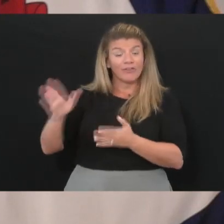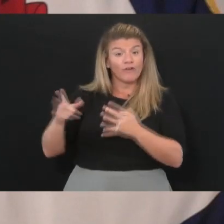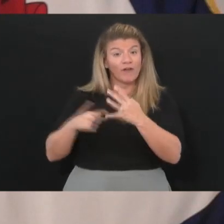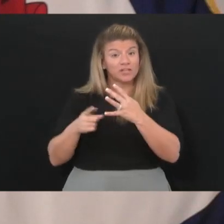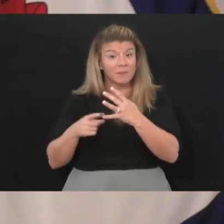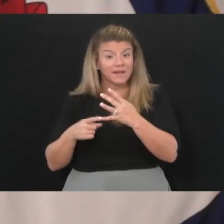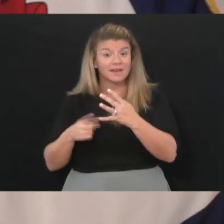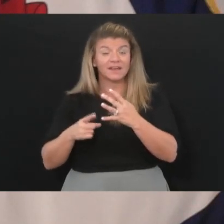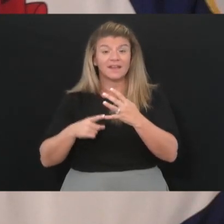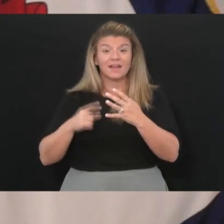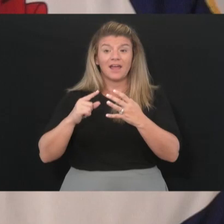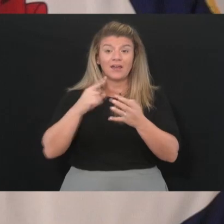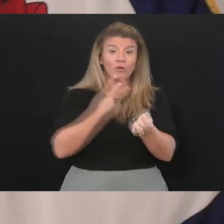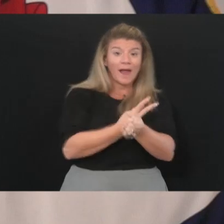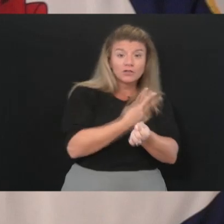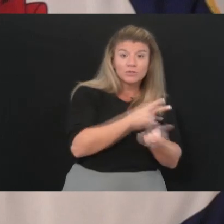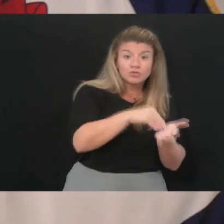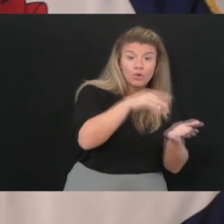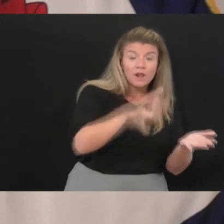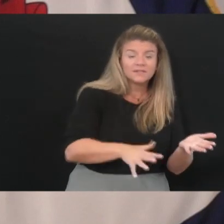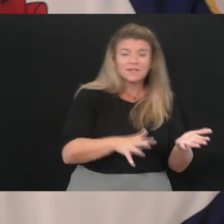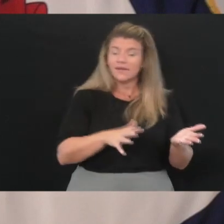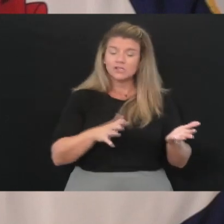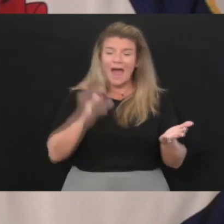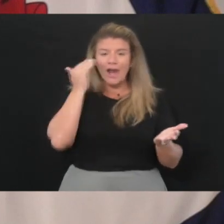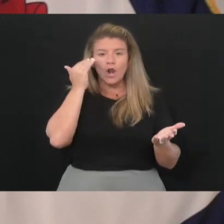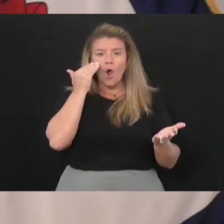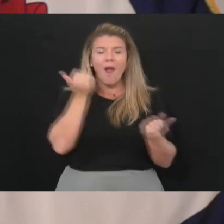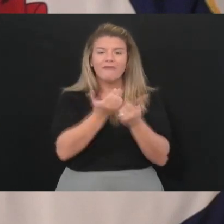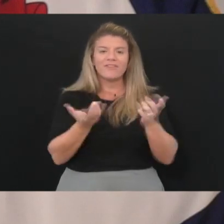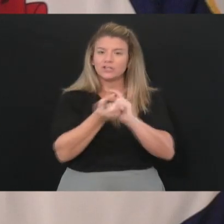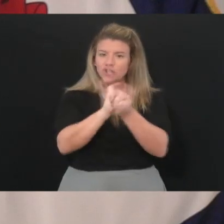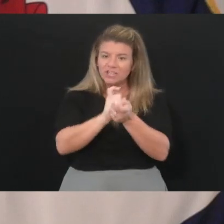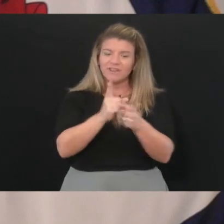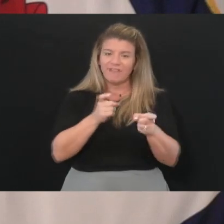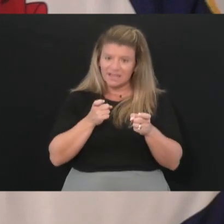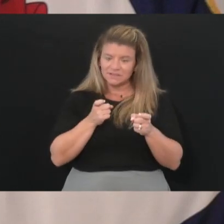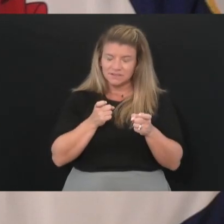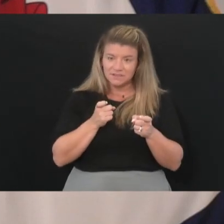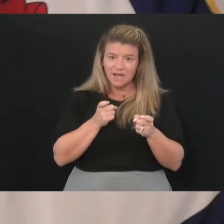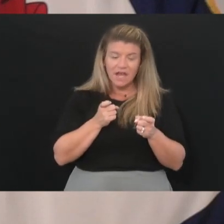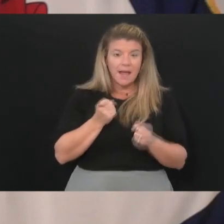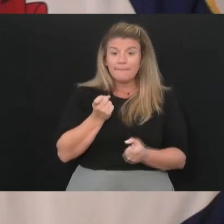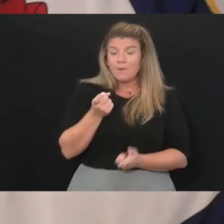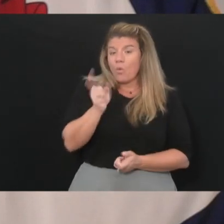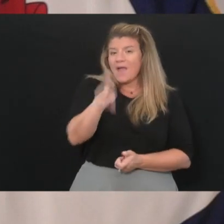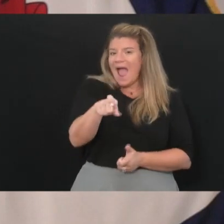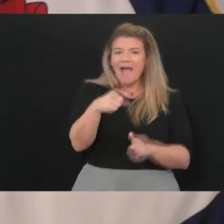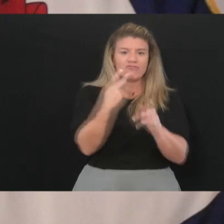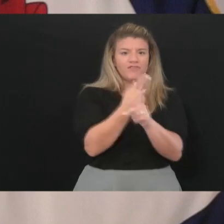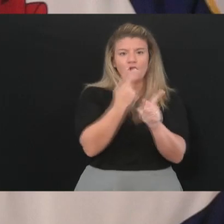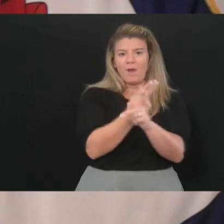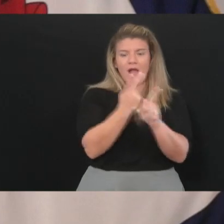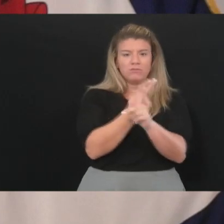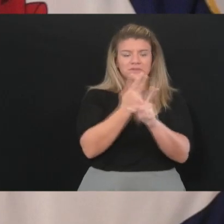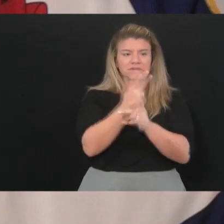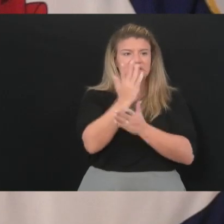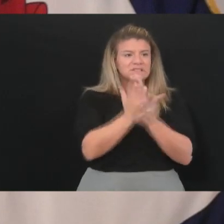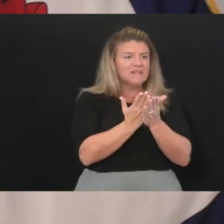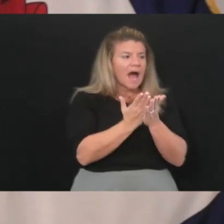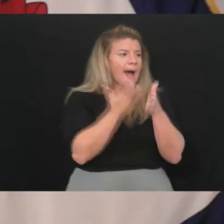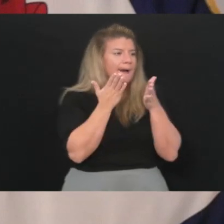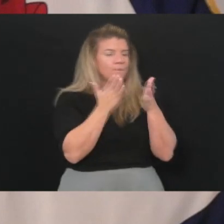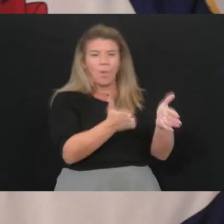graduate students, and so things are changing, and they're changing very rapidly, but we have got to figure a way, some